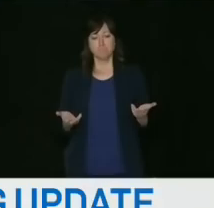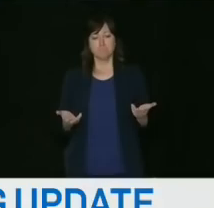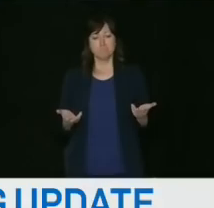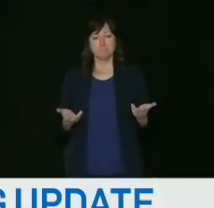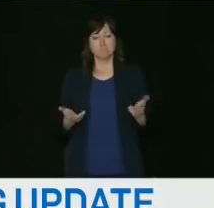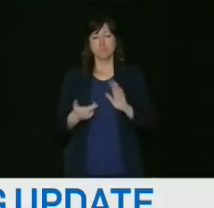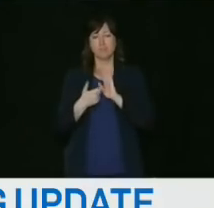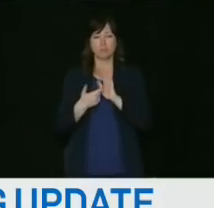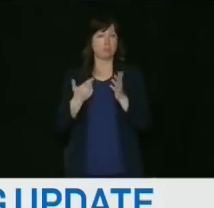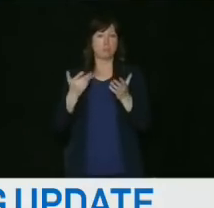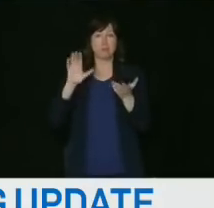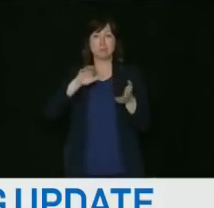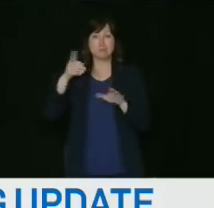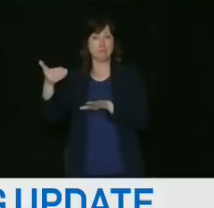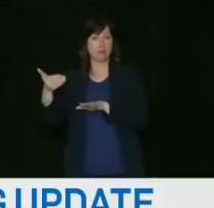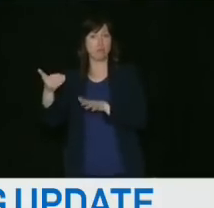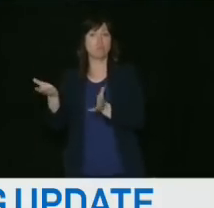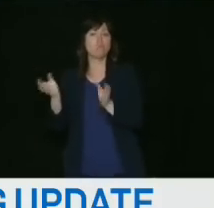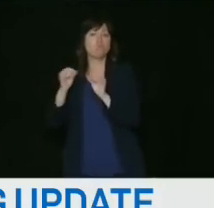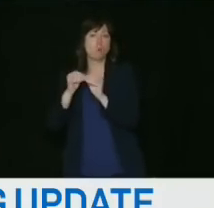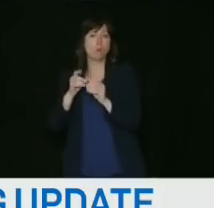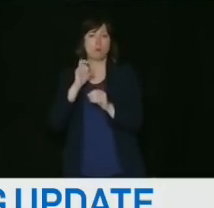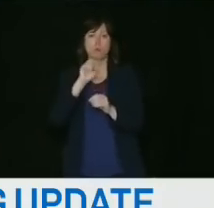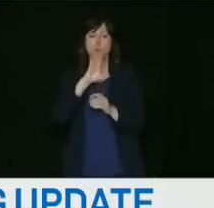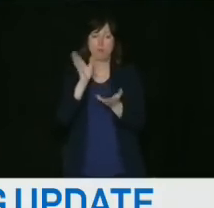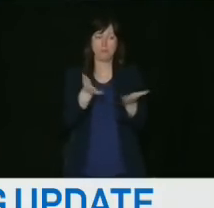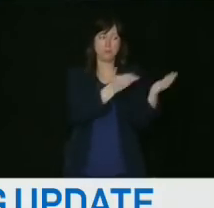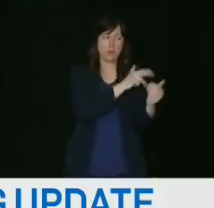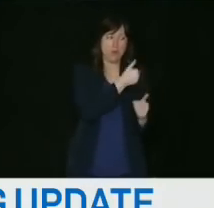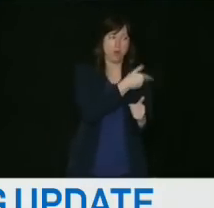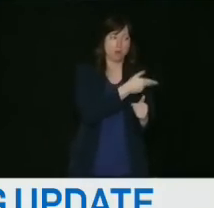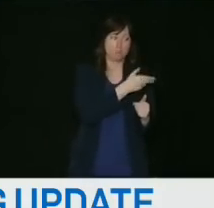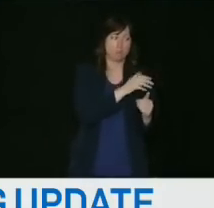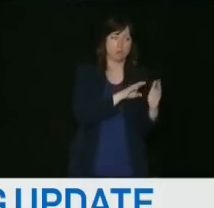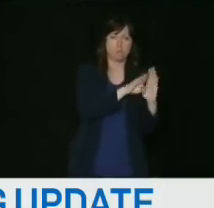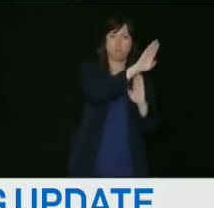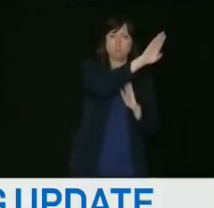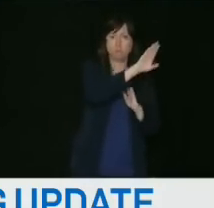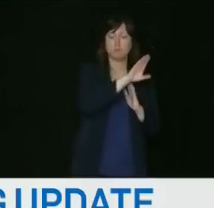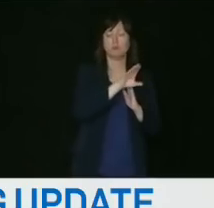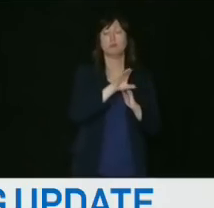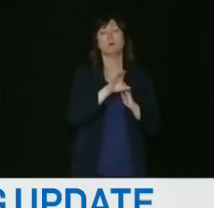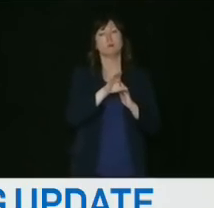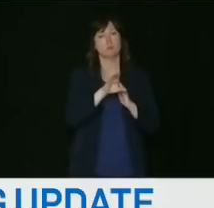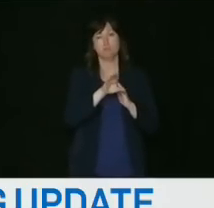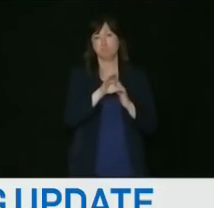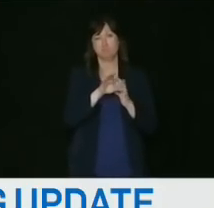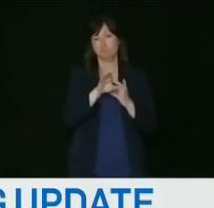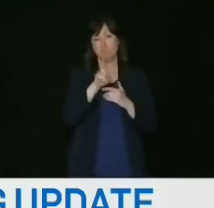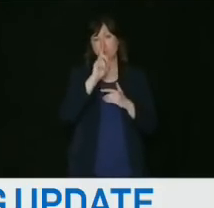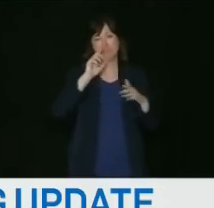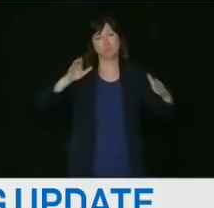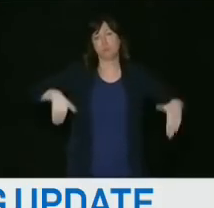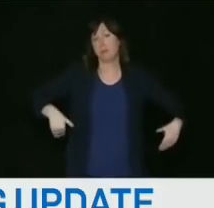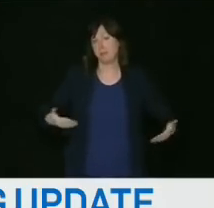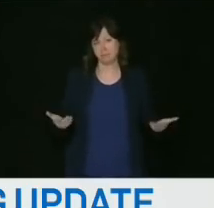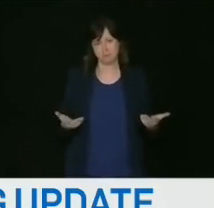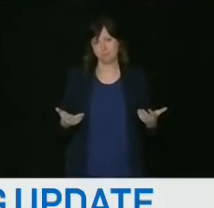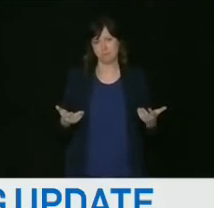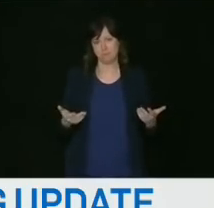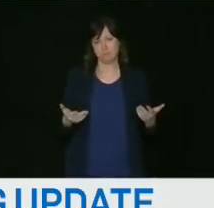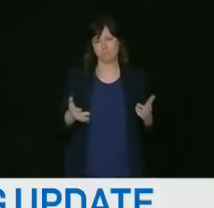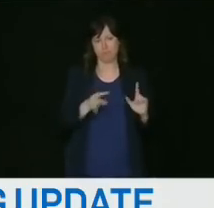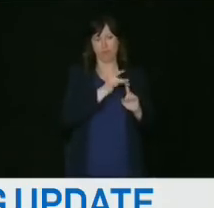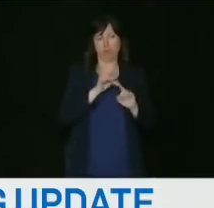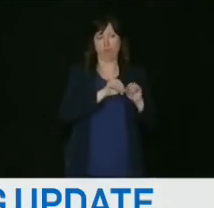such as the death rate or the hospitalization rate arise, this will occur after too late. So we have to be